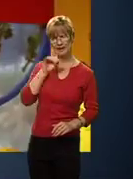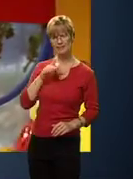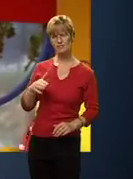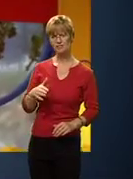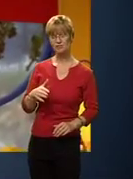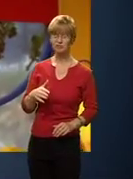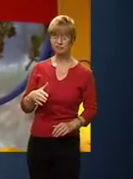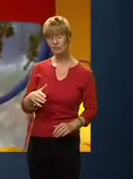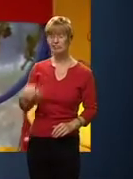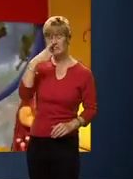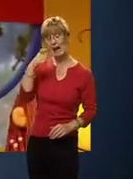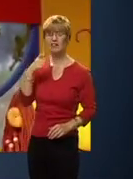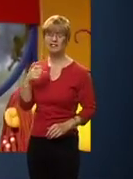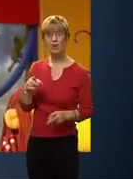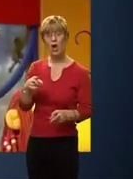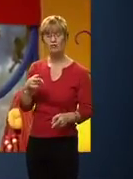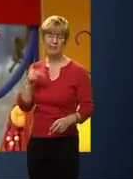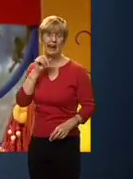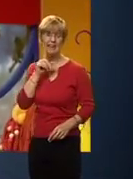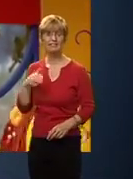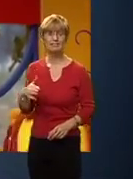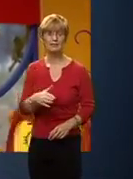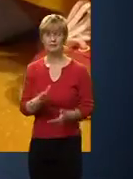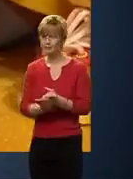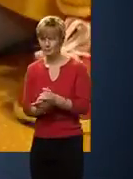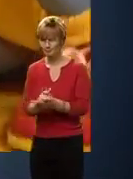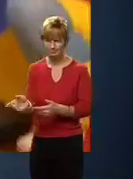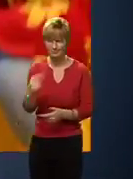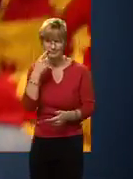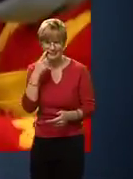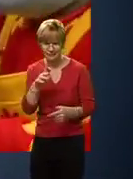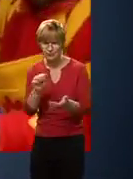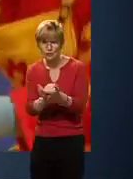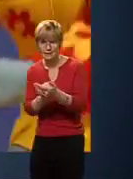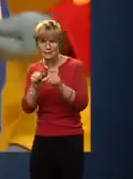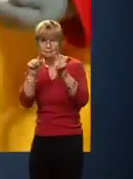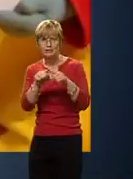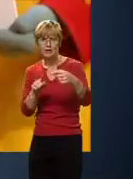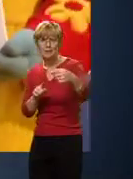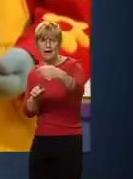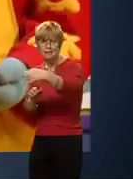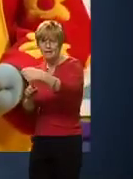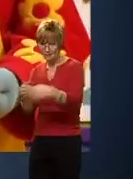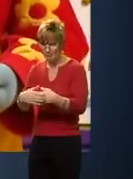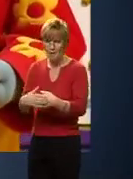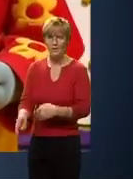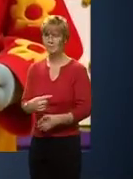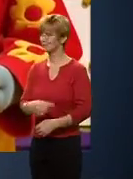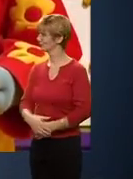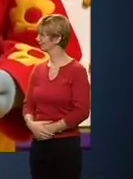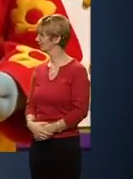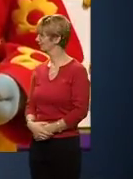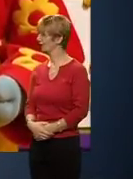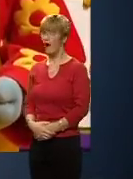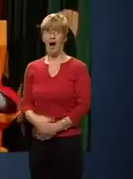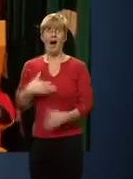Well, I suppose you could call it that. Now, let's see if you can make the right pictures with the rest of the cards. Oh, I